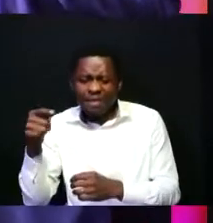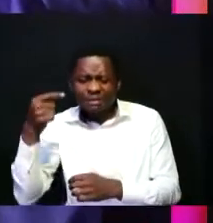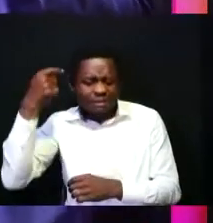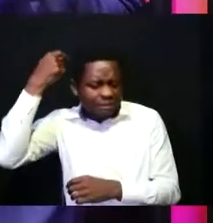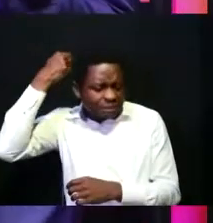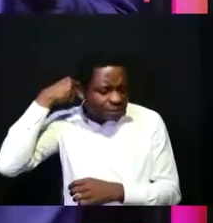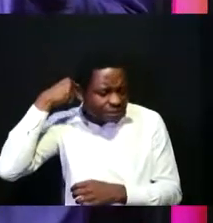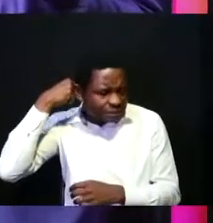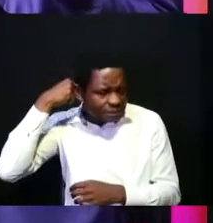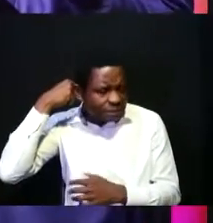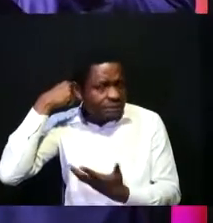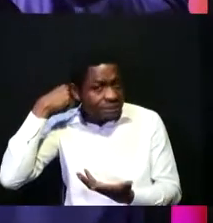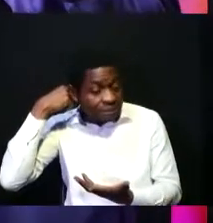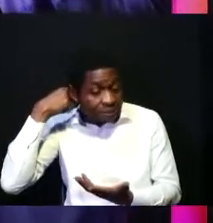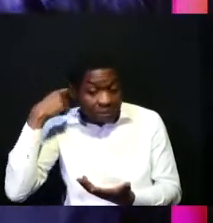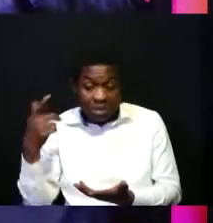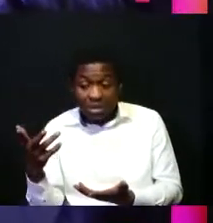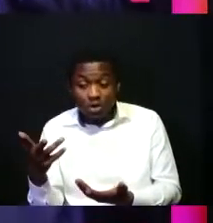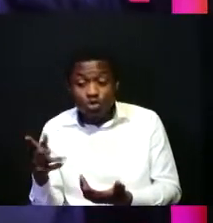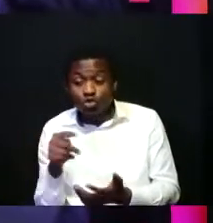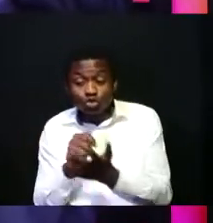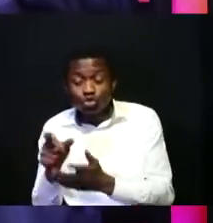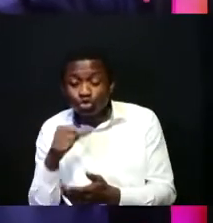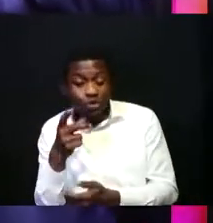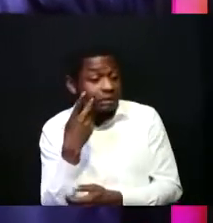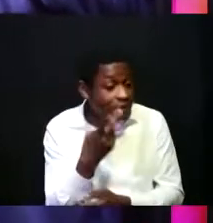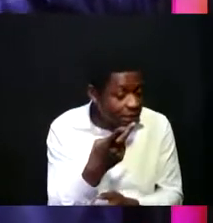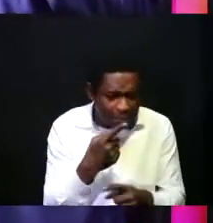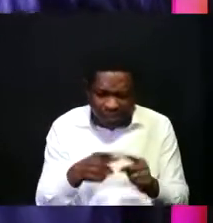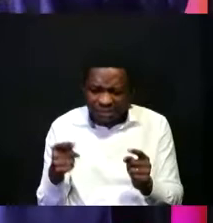thinking. Not that he has seen them doing anything ever, but